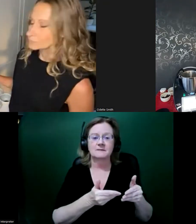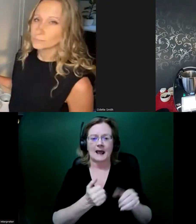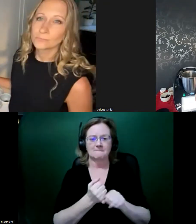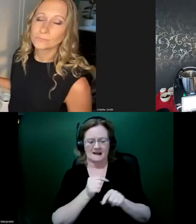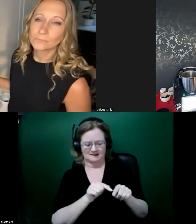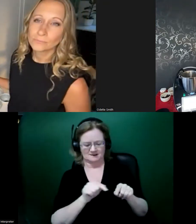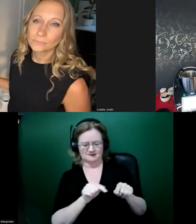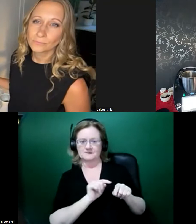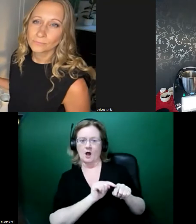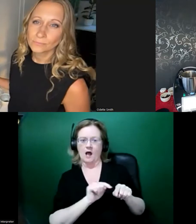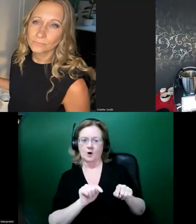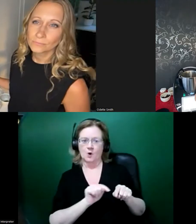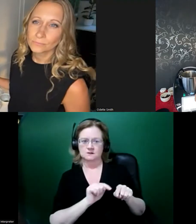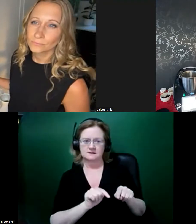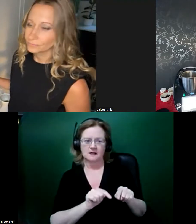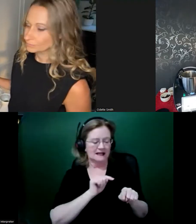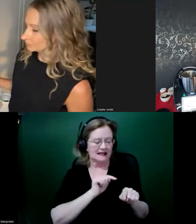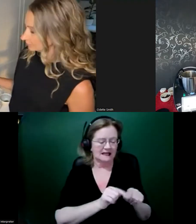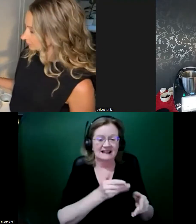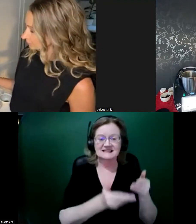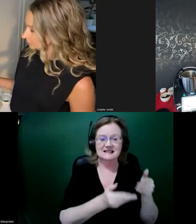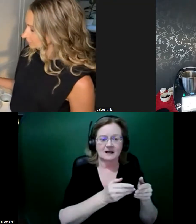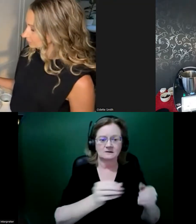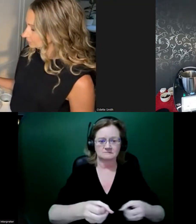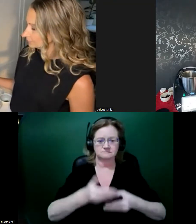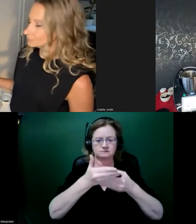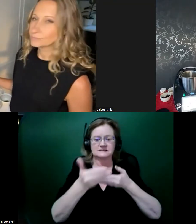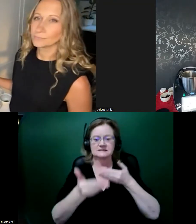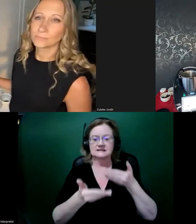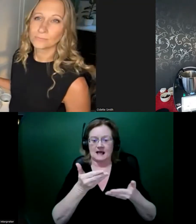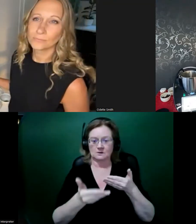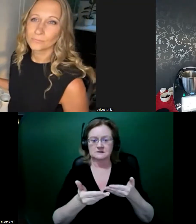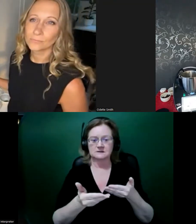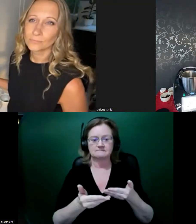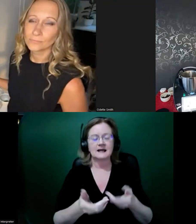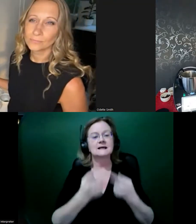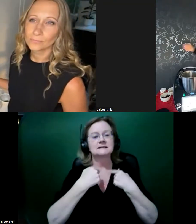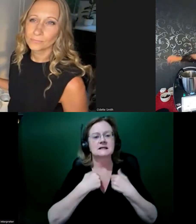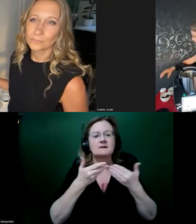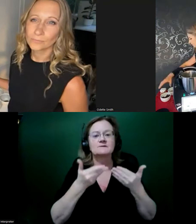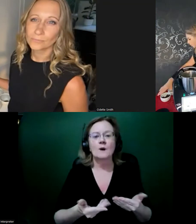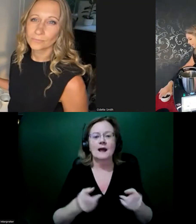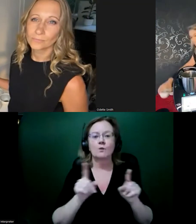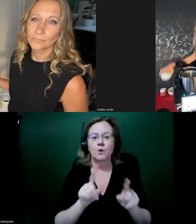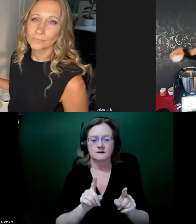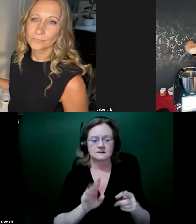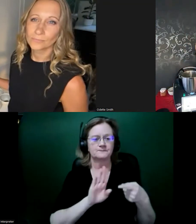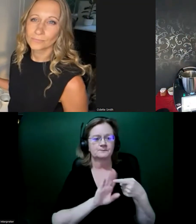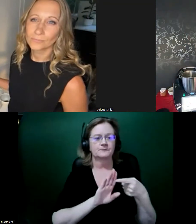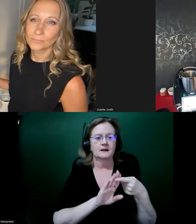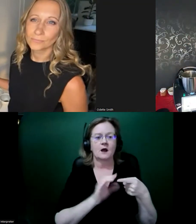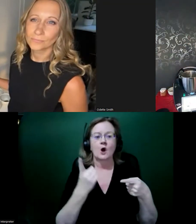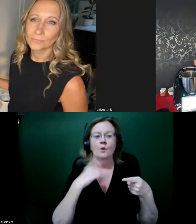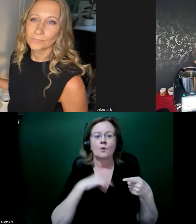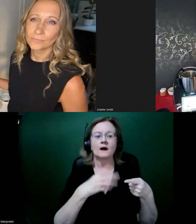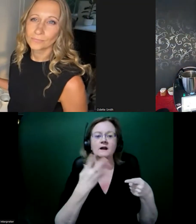if I click on the scale, it brings up the scales and it tells me what I need to weigh. So the first thing I need to weigh is 115